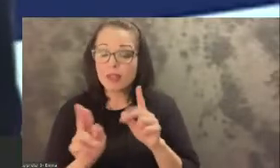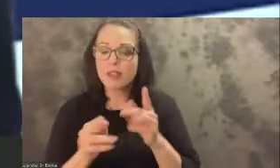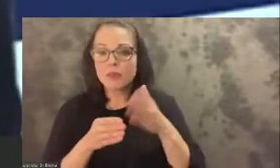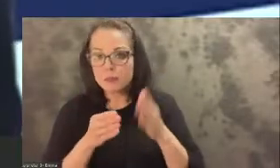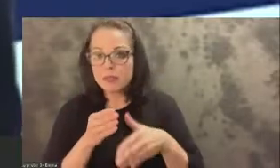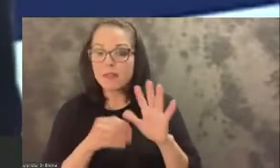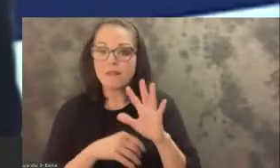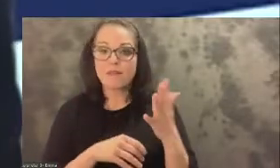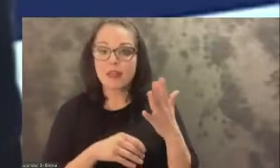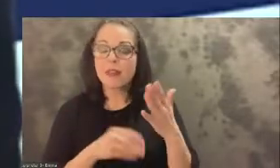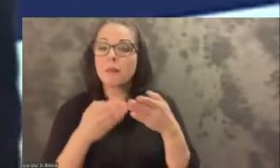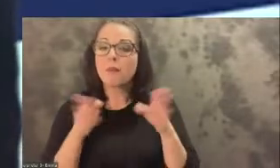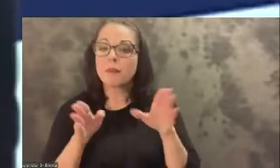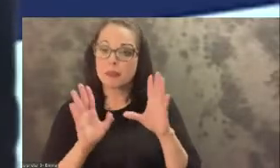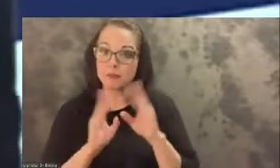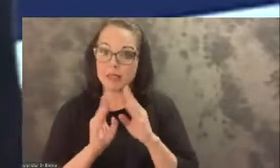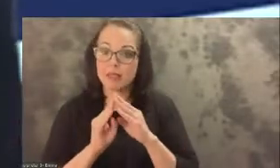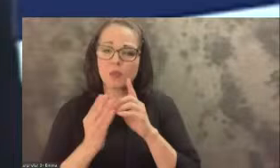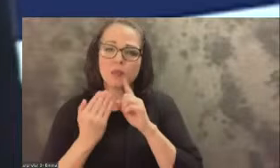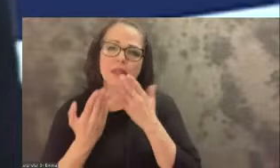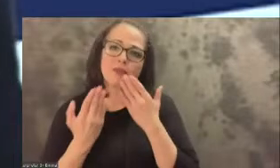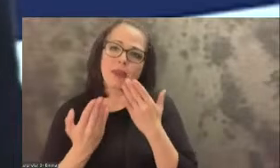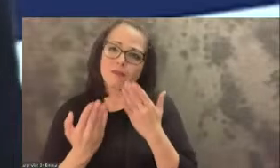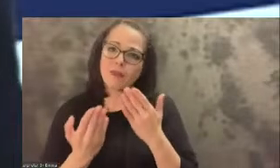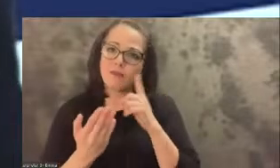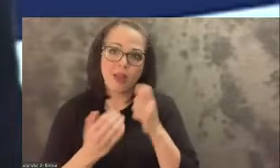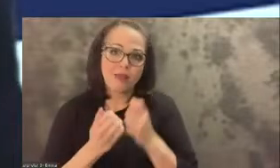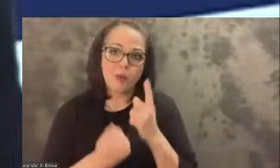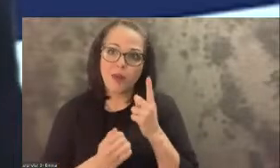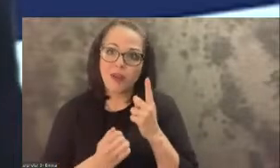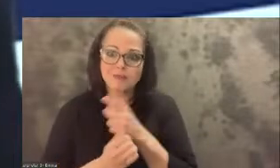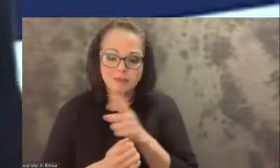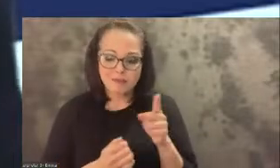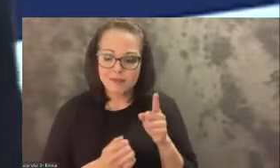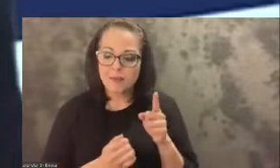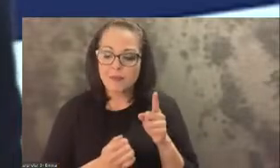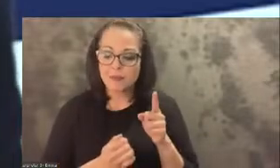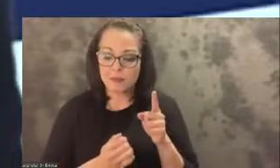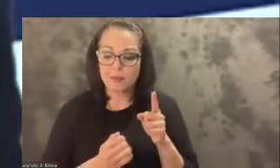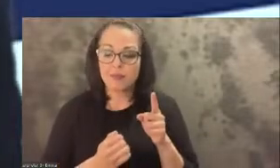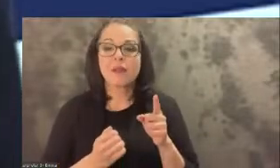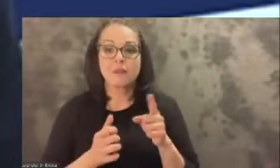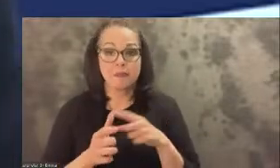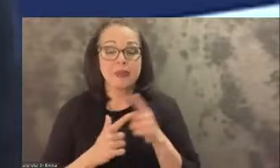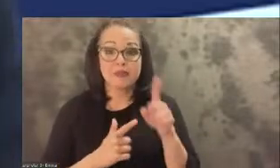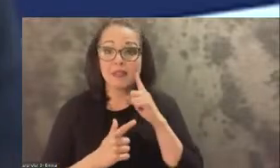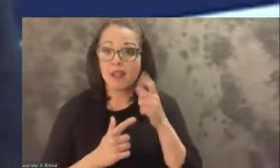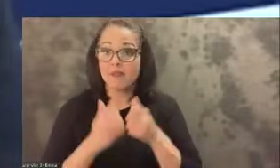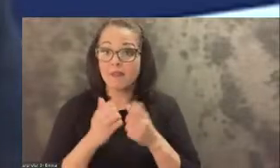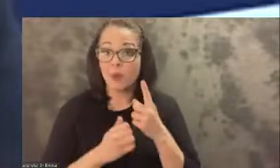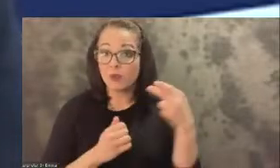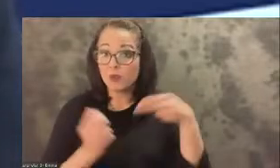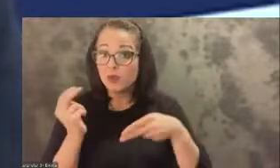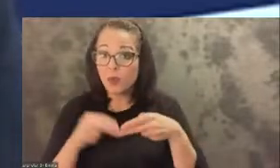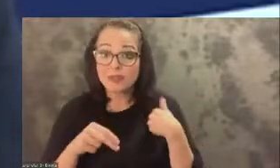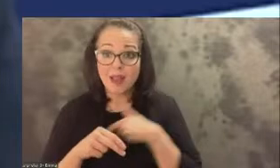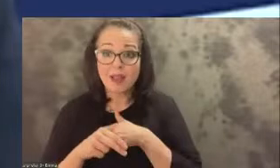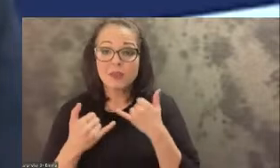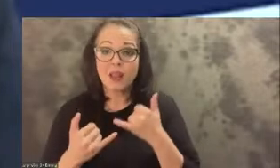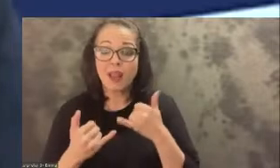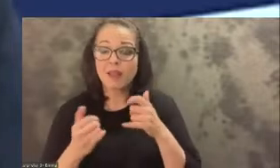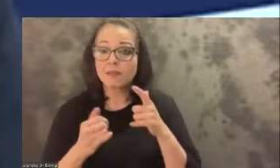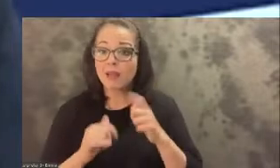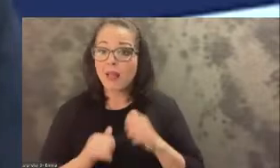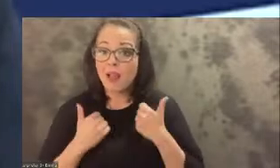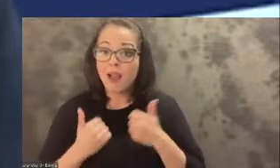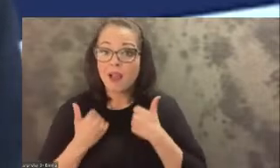public meeting. I'm really grateful to everyone we heard from, of course, in public comment, everybody who has joined us today in the live stream or